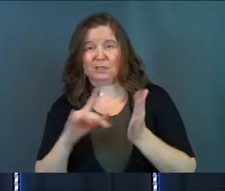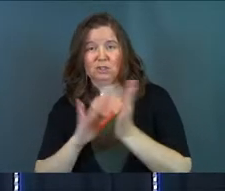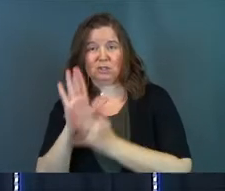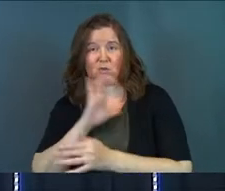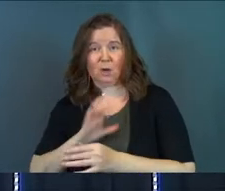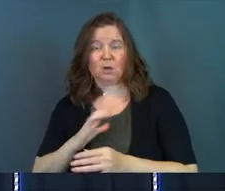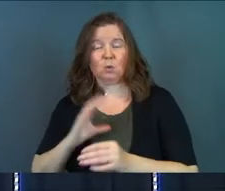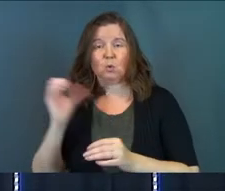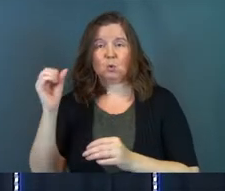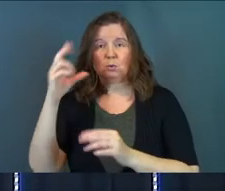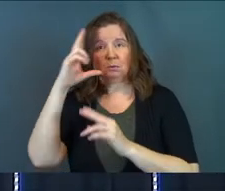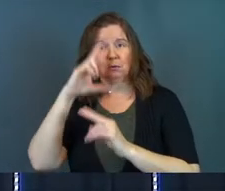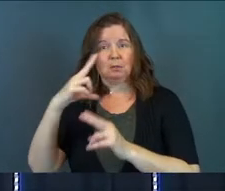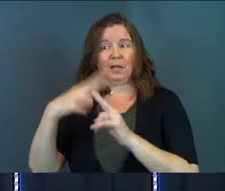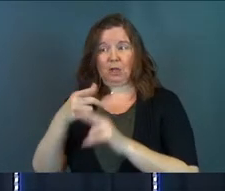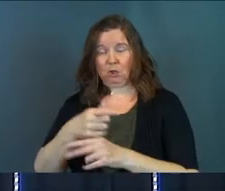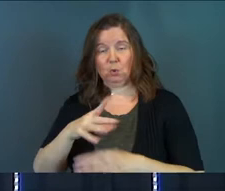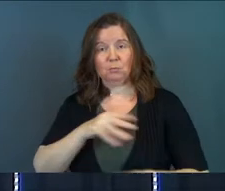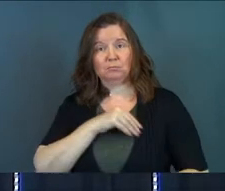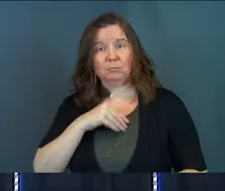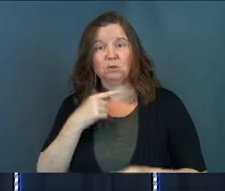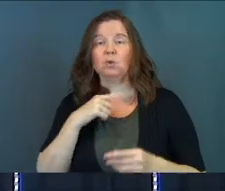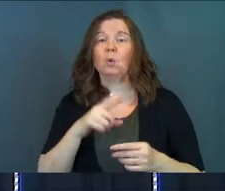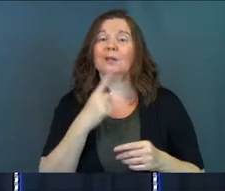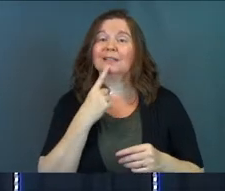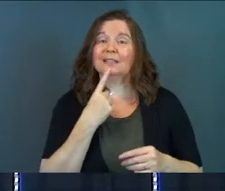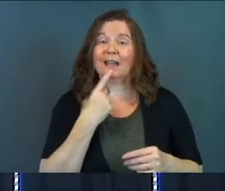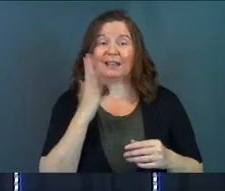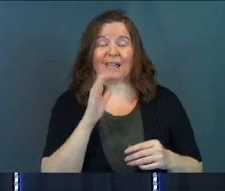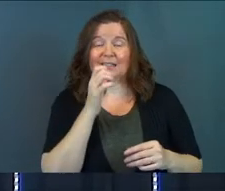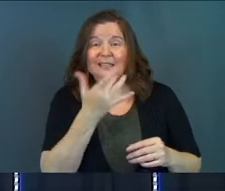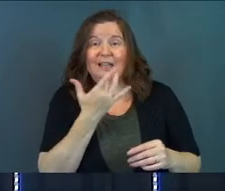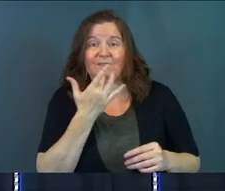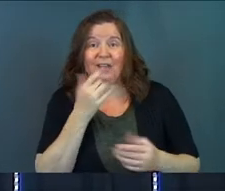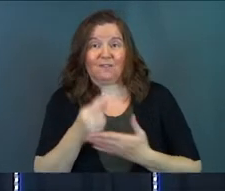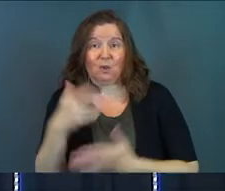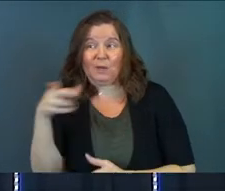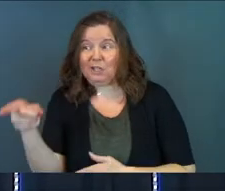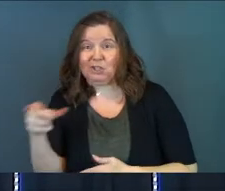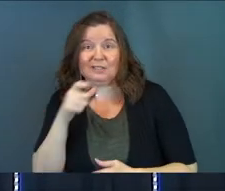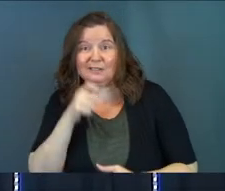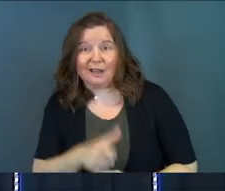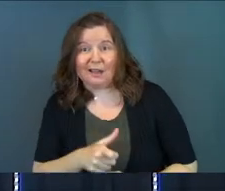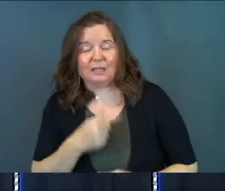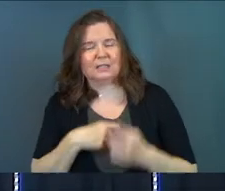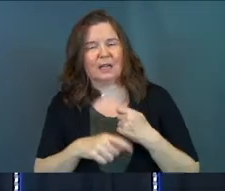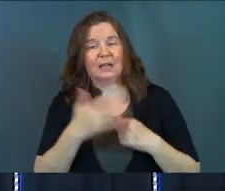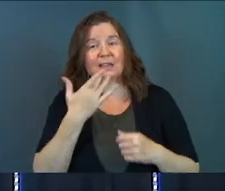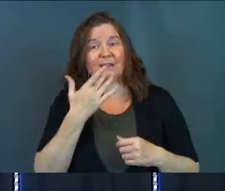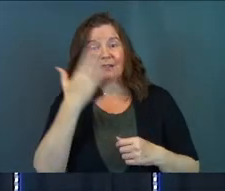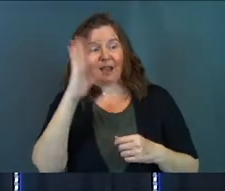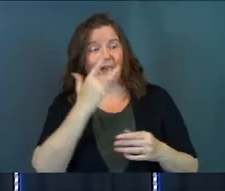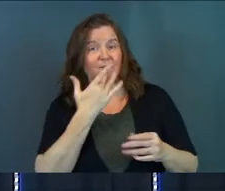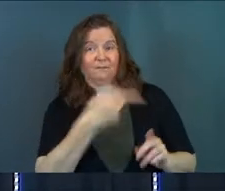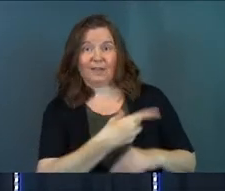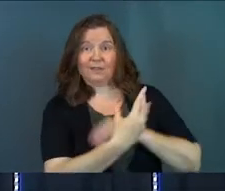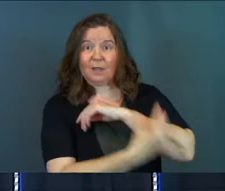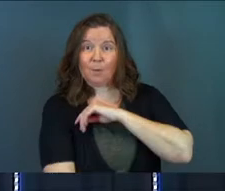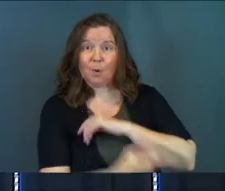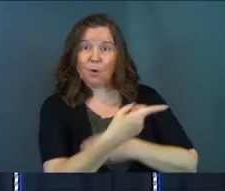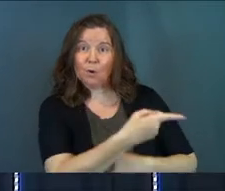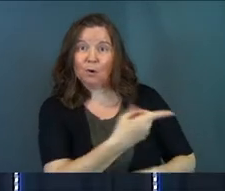Jesus Christ, whose noble name you bear? So not only does he say God doesn't favor the rich, he says, instead, God favors the